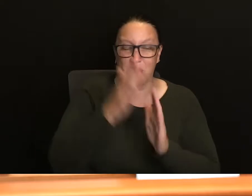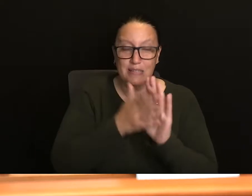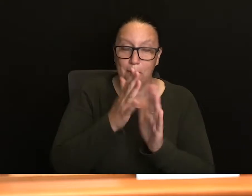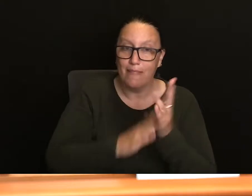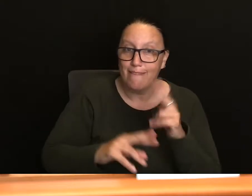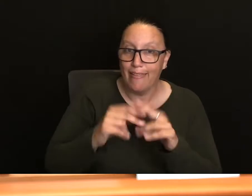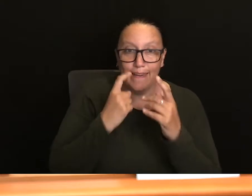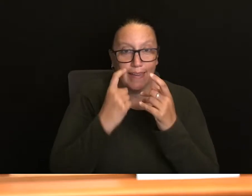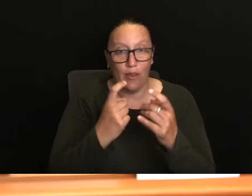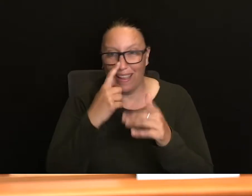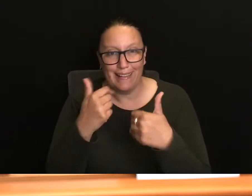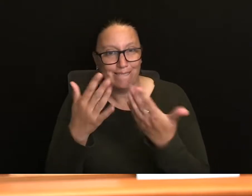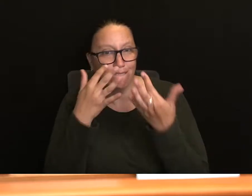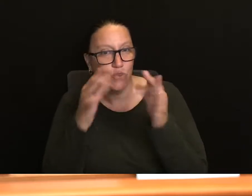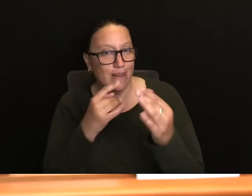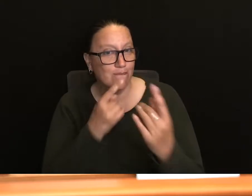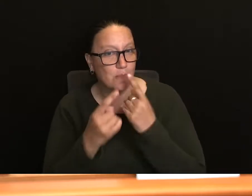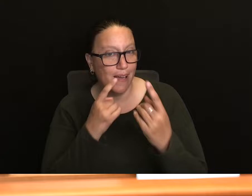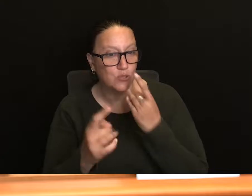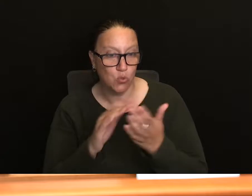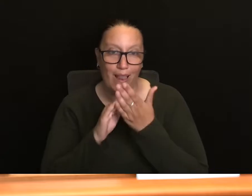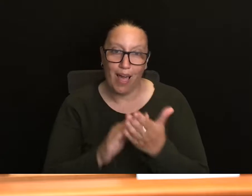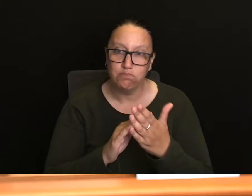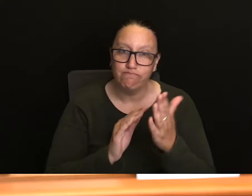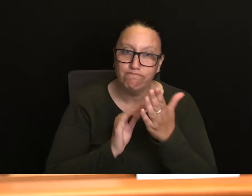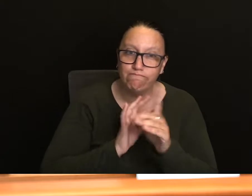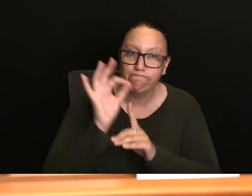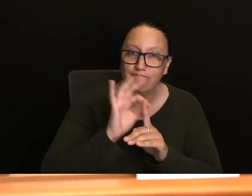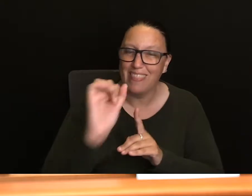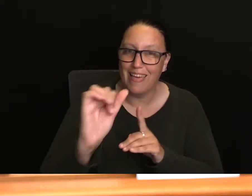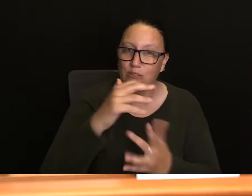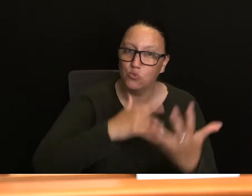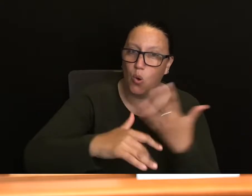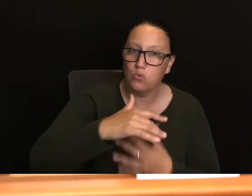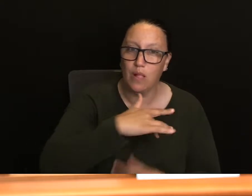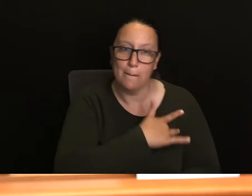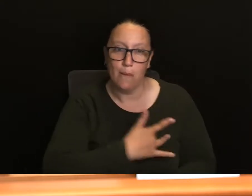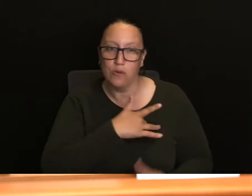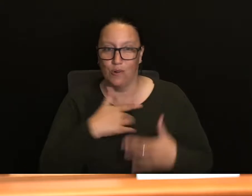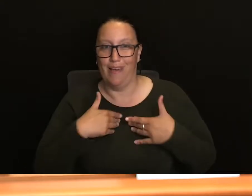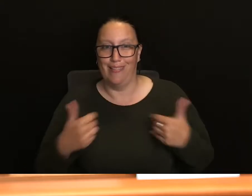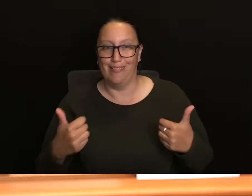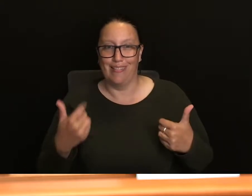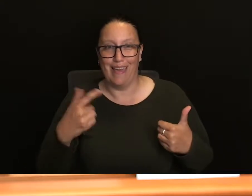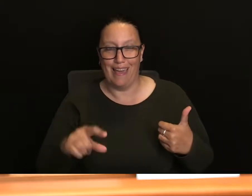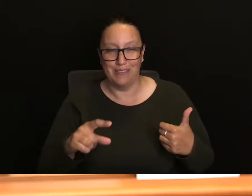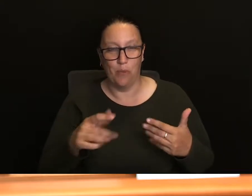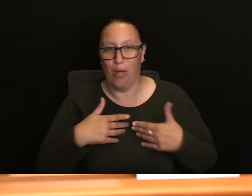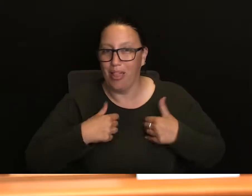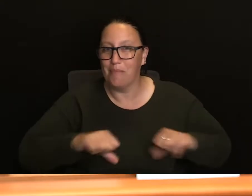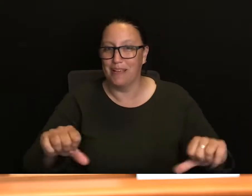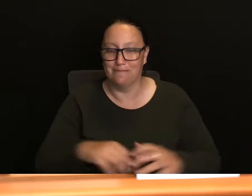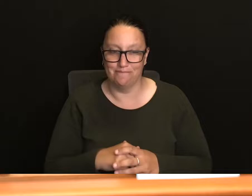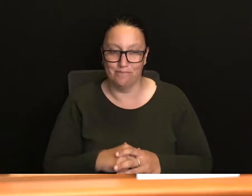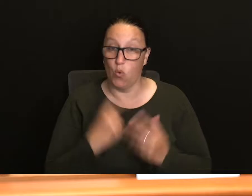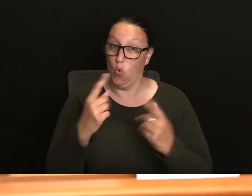information, ideas and guidance to help them support their child's social and emotional health and well-being. Developed by the